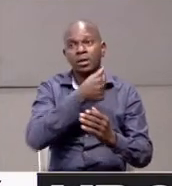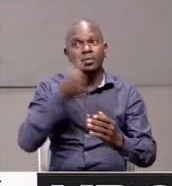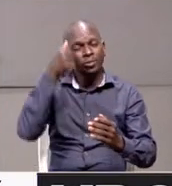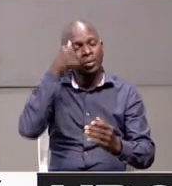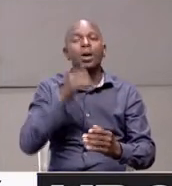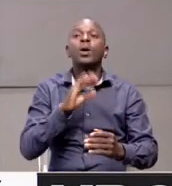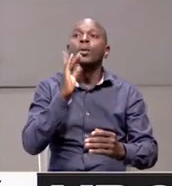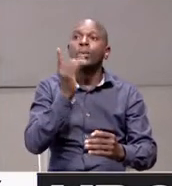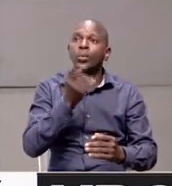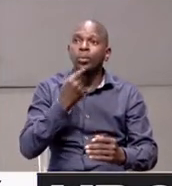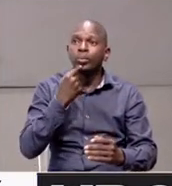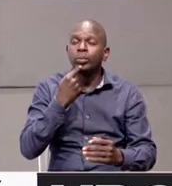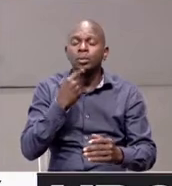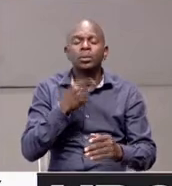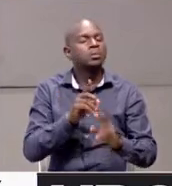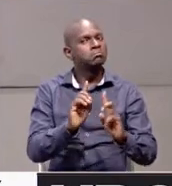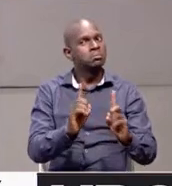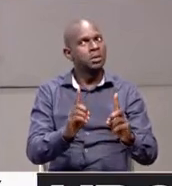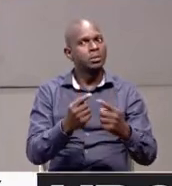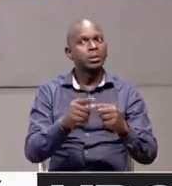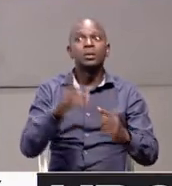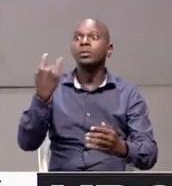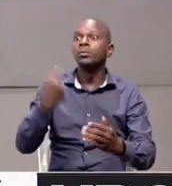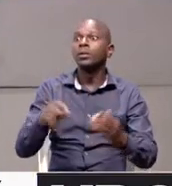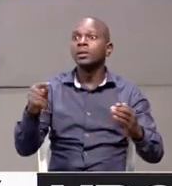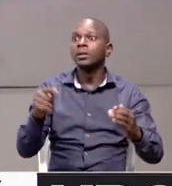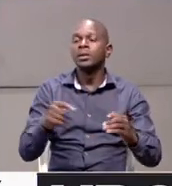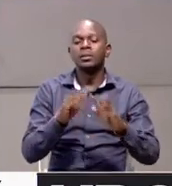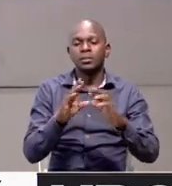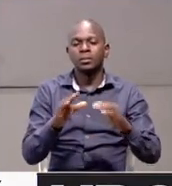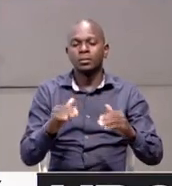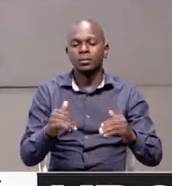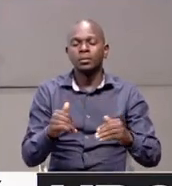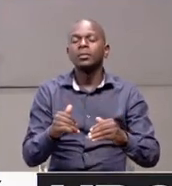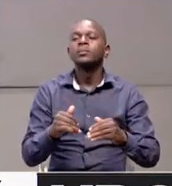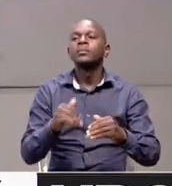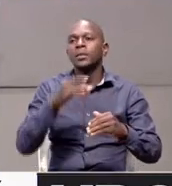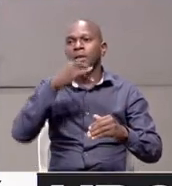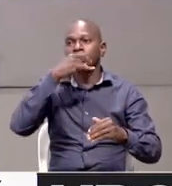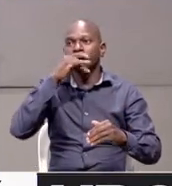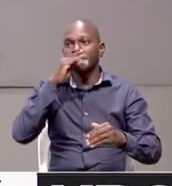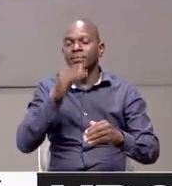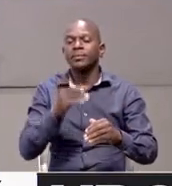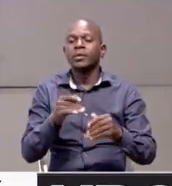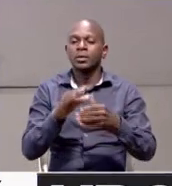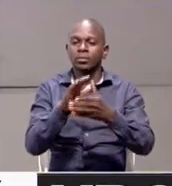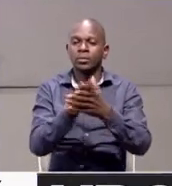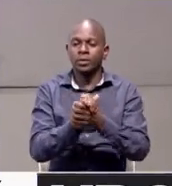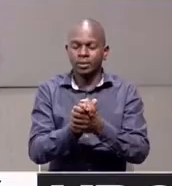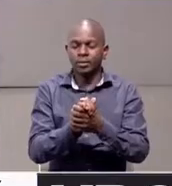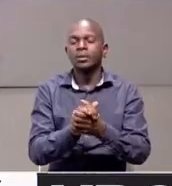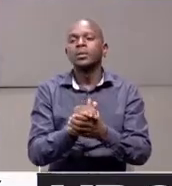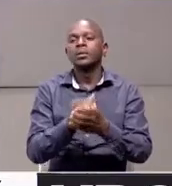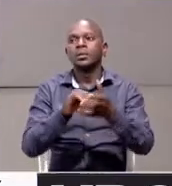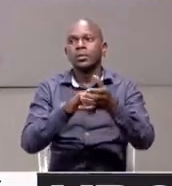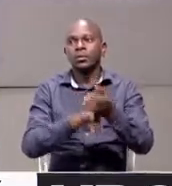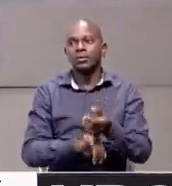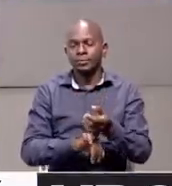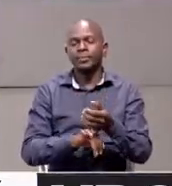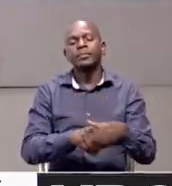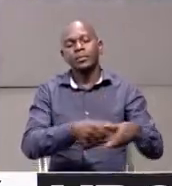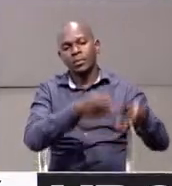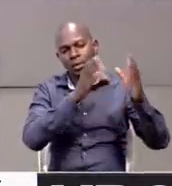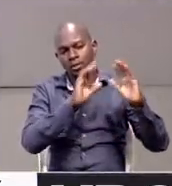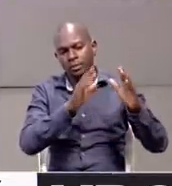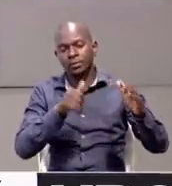who, the problem of Africa is the what. Museveni, in the company of his wife, the First Lady Janet Museveni,